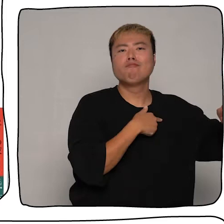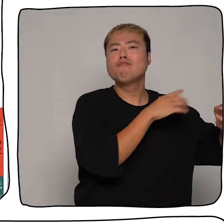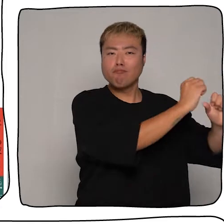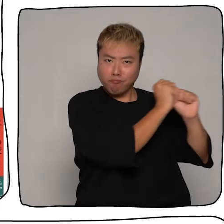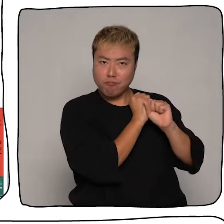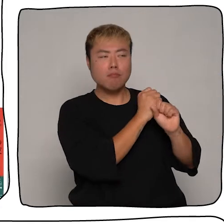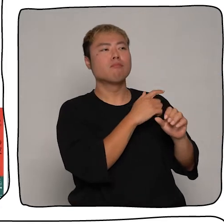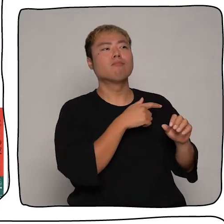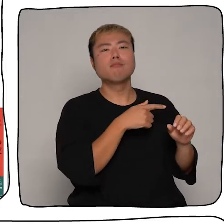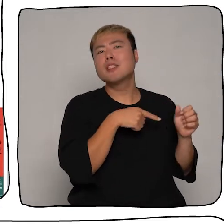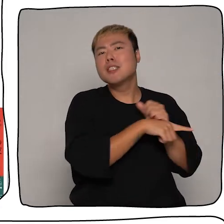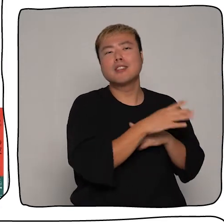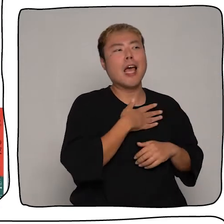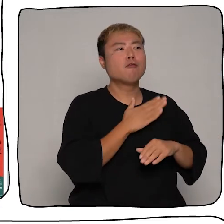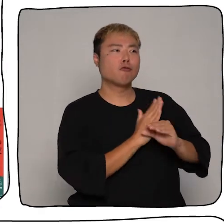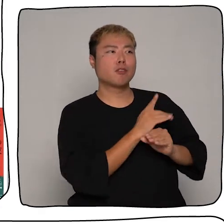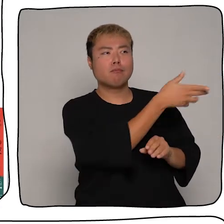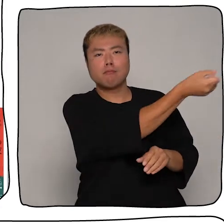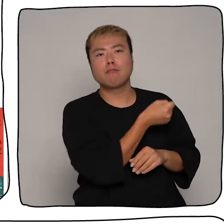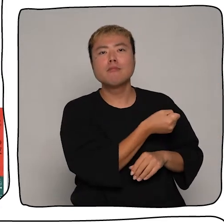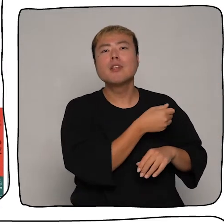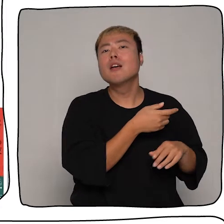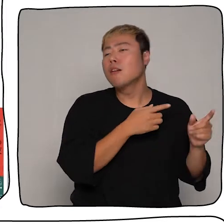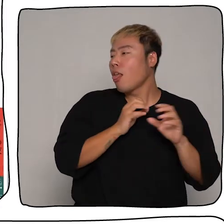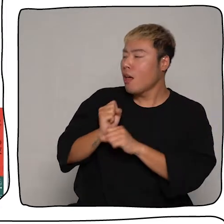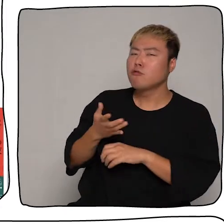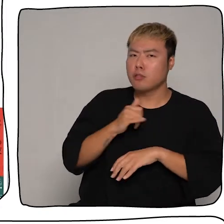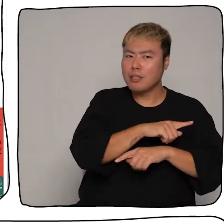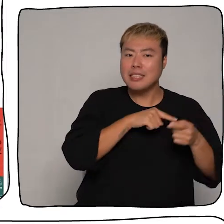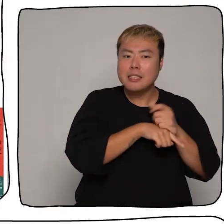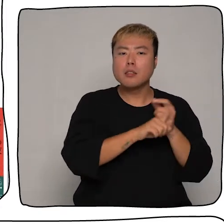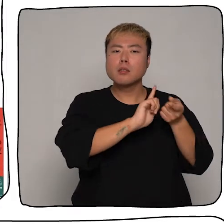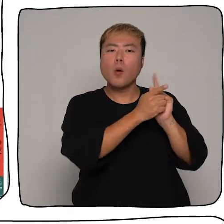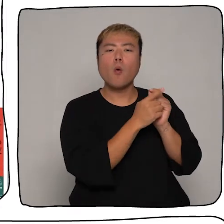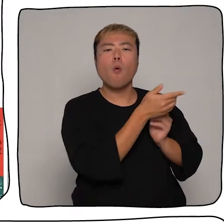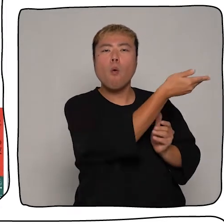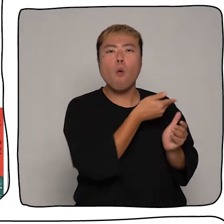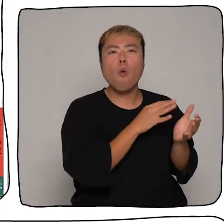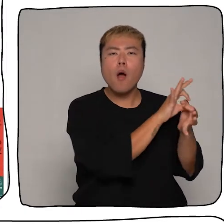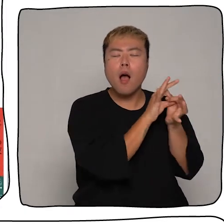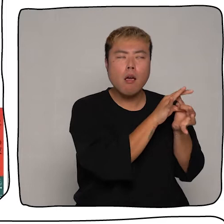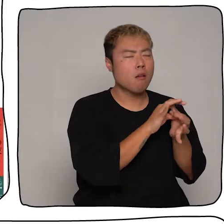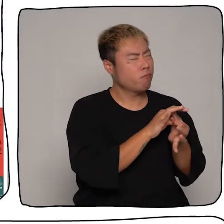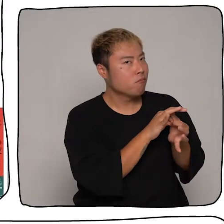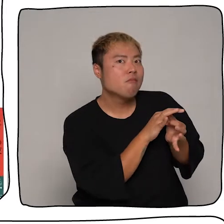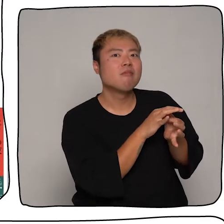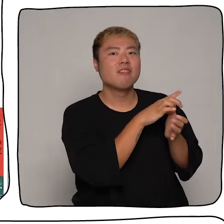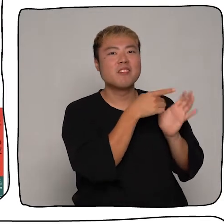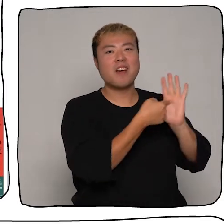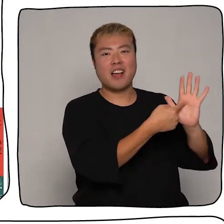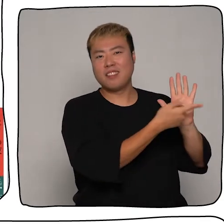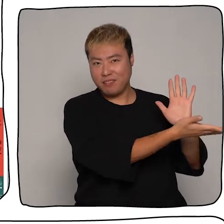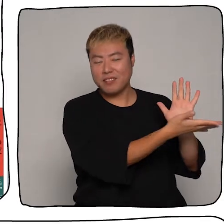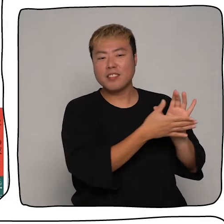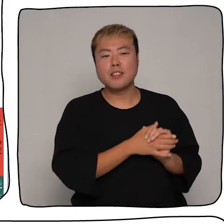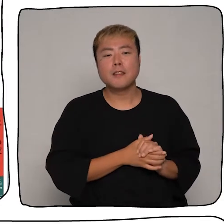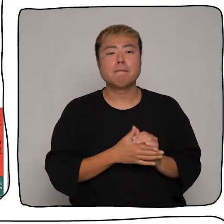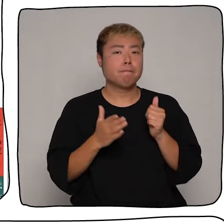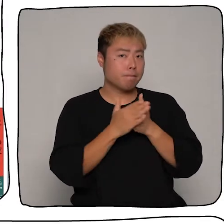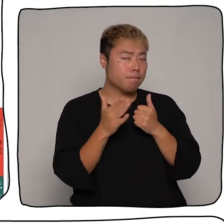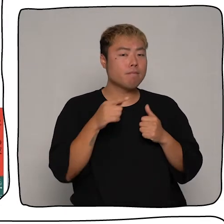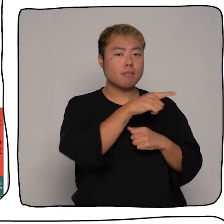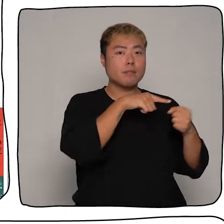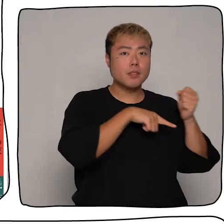pick up information and influence each other to some extent. There is